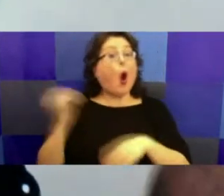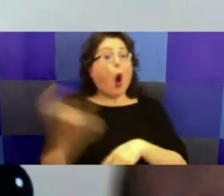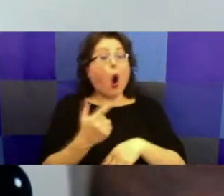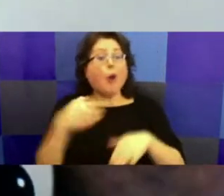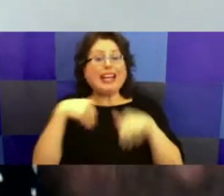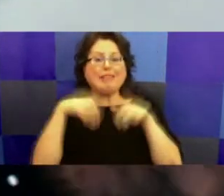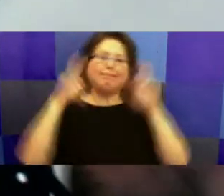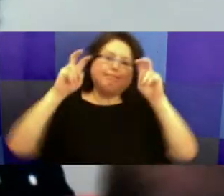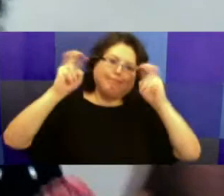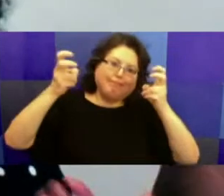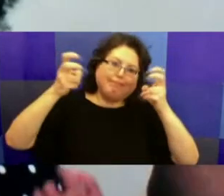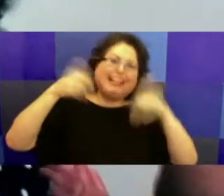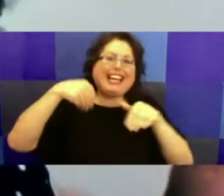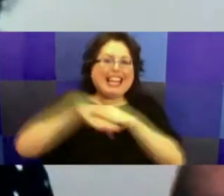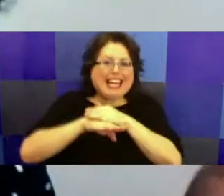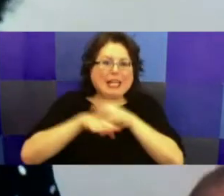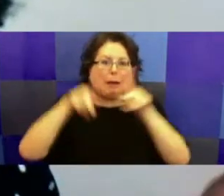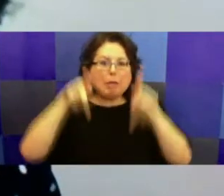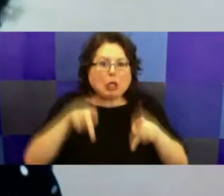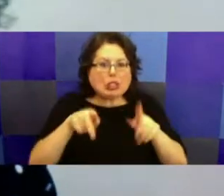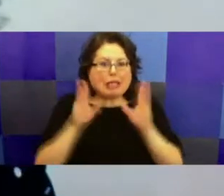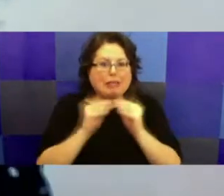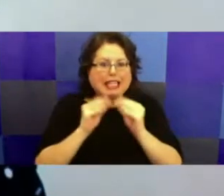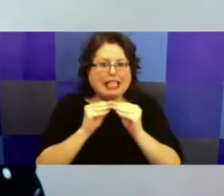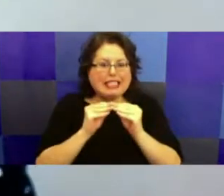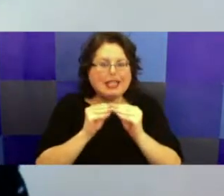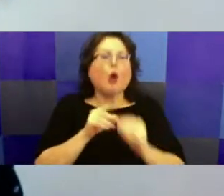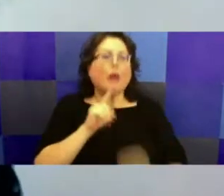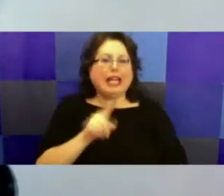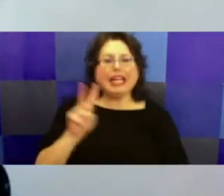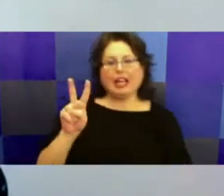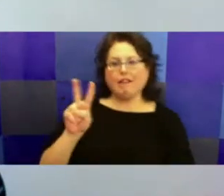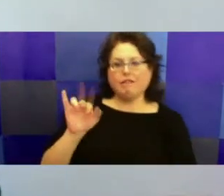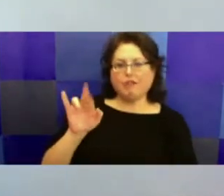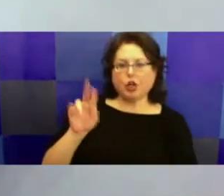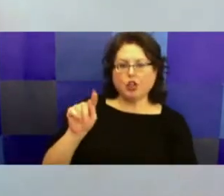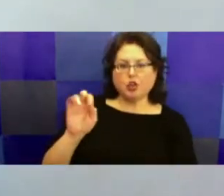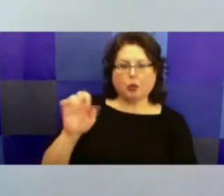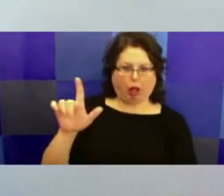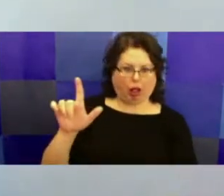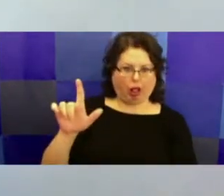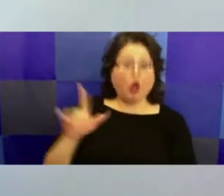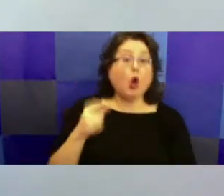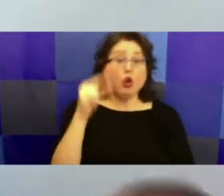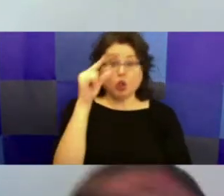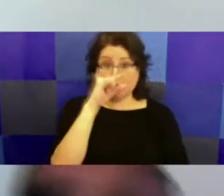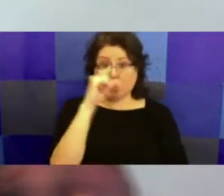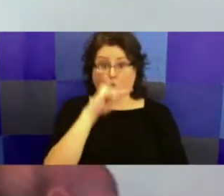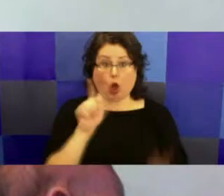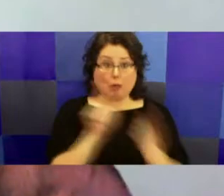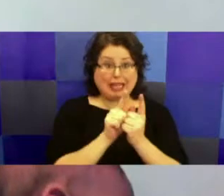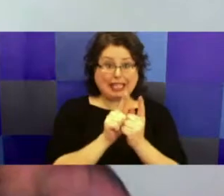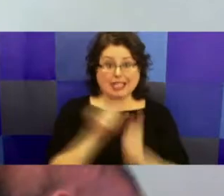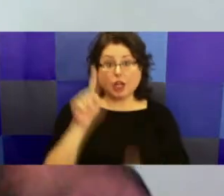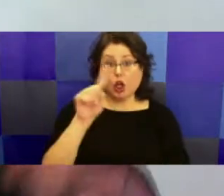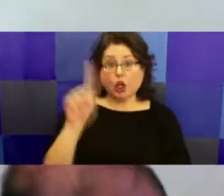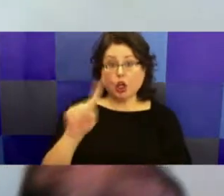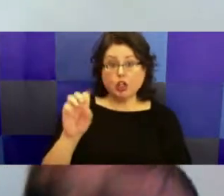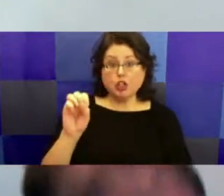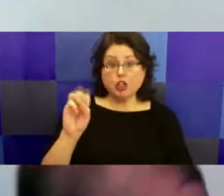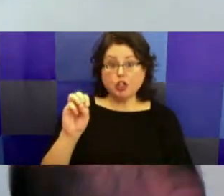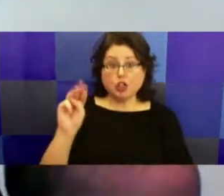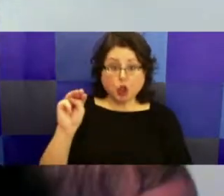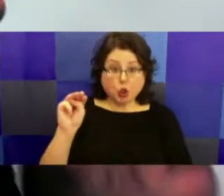are virtual. So we're asking them to do them through Google Meet, through Zoom, whatever format that